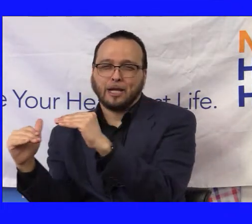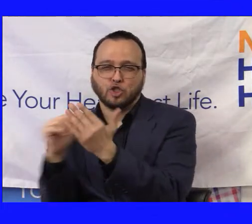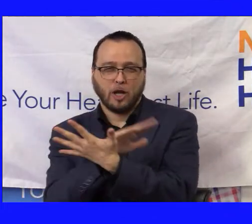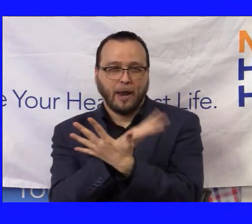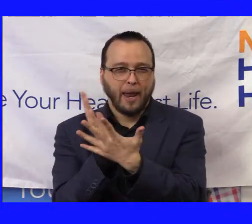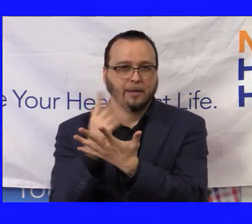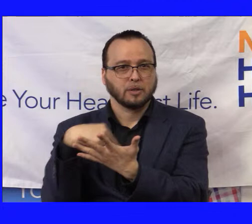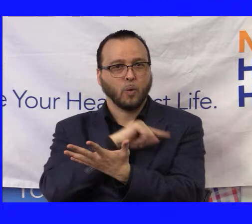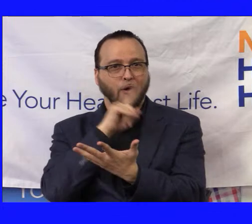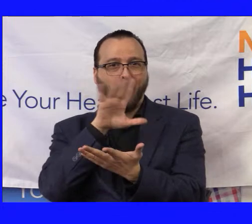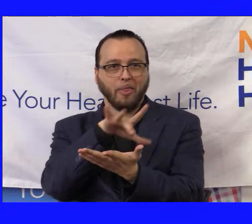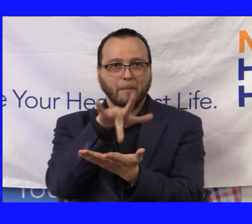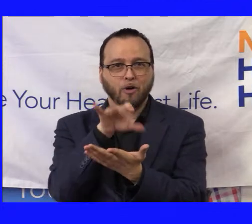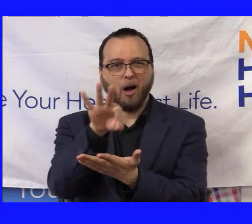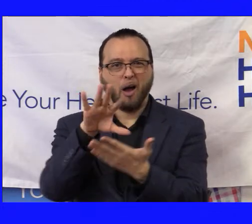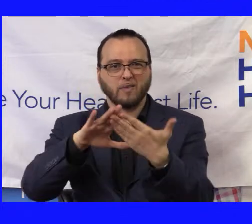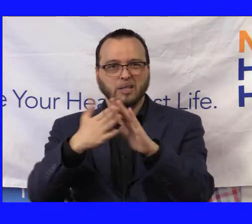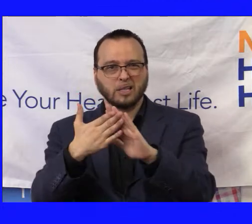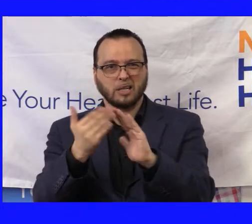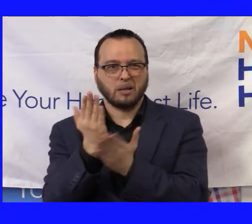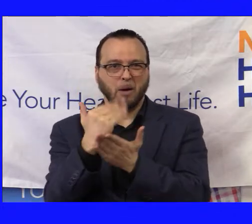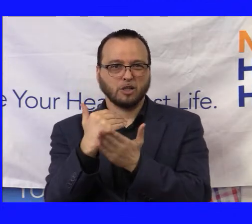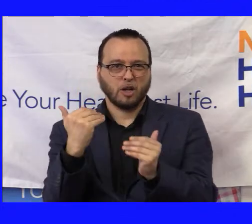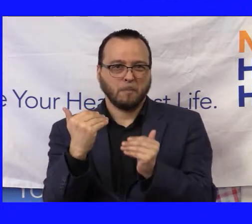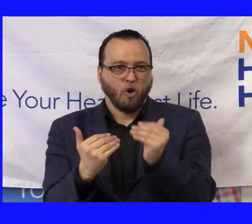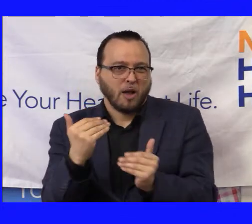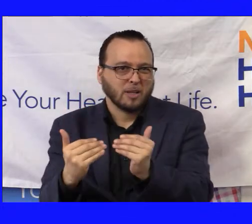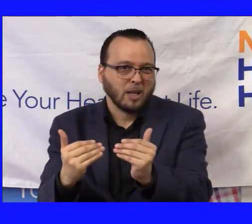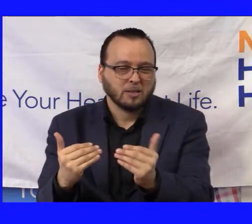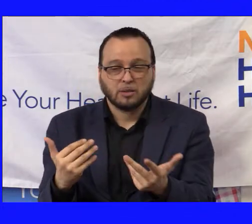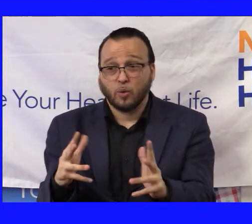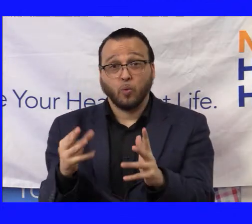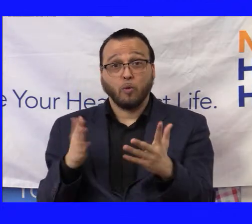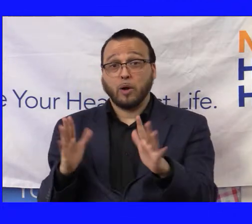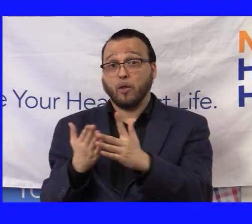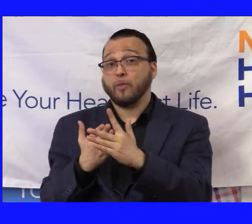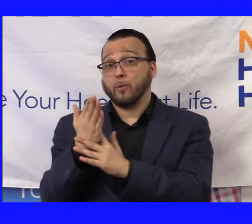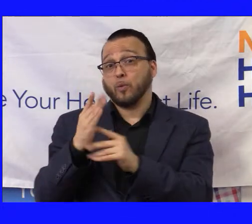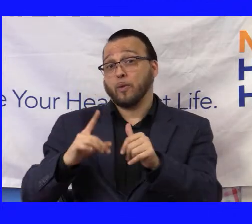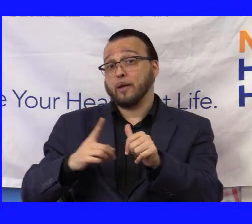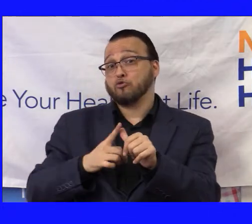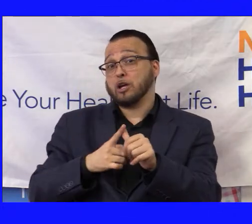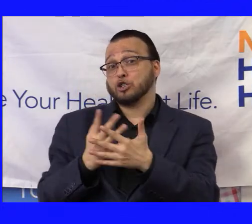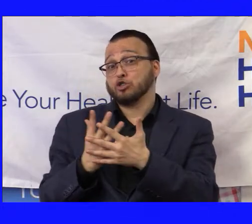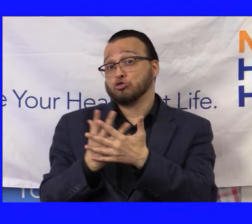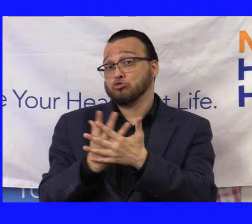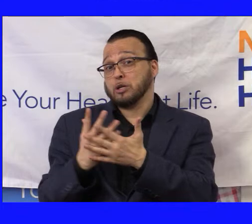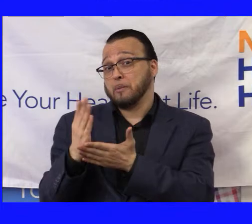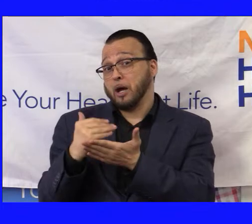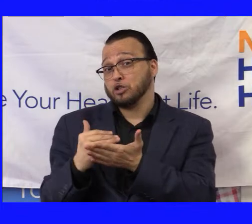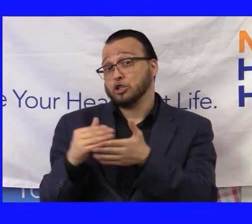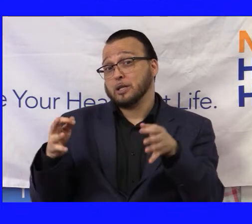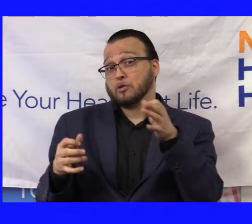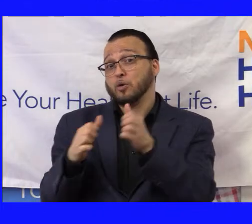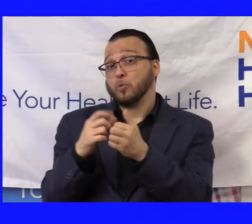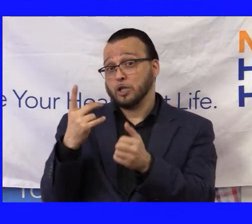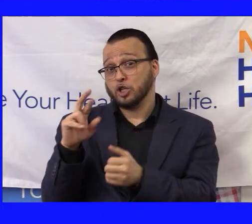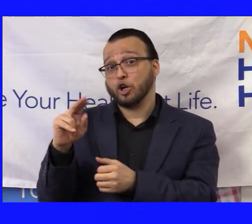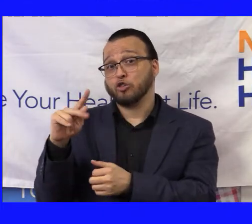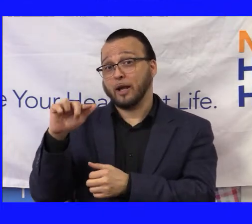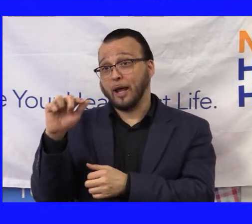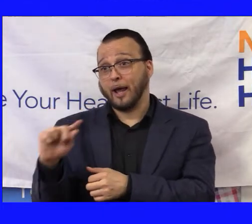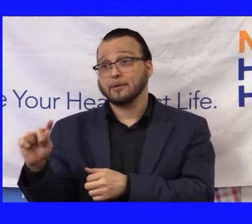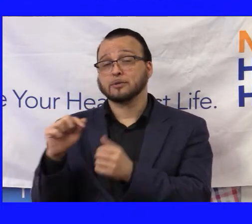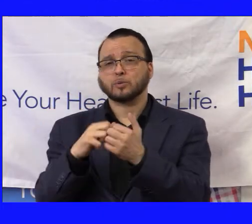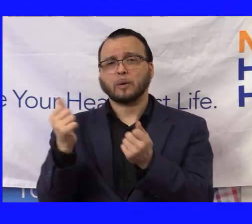in the midst of the city budget process. Went through an initial preliminary budget hearing with Dr. Katz, with John Ulber, with